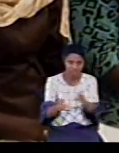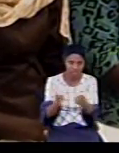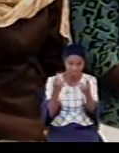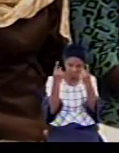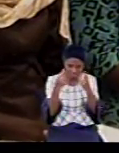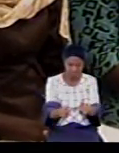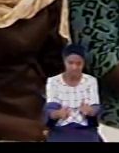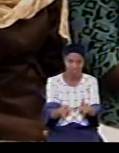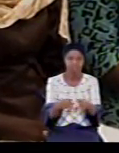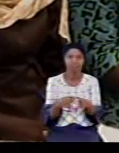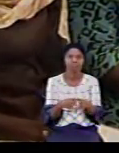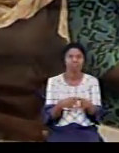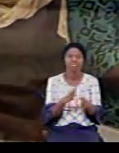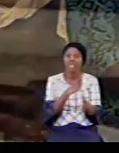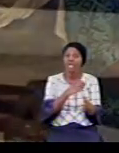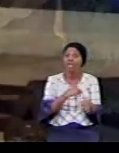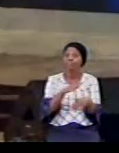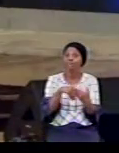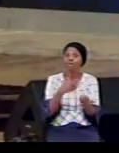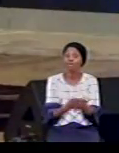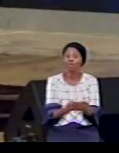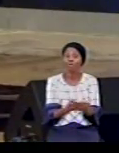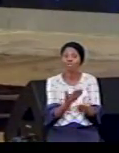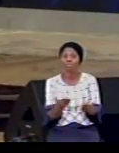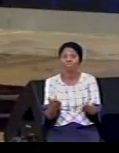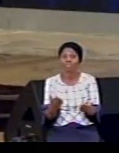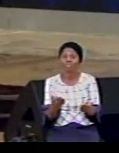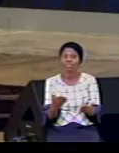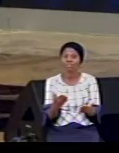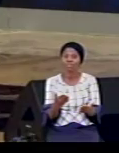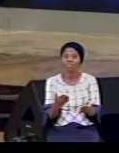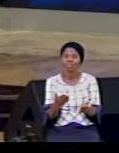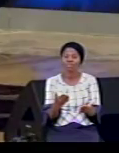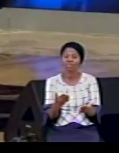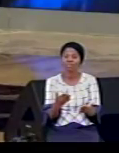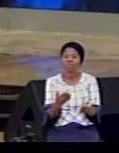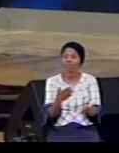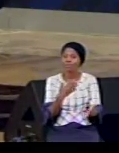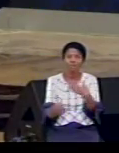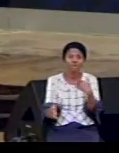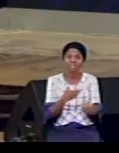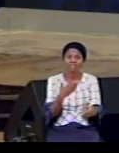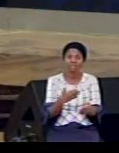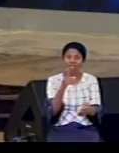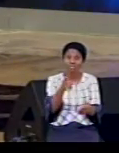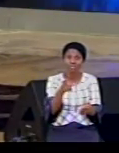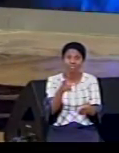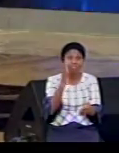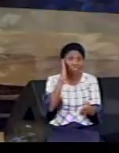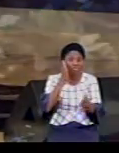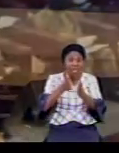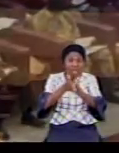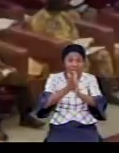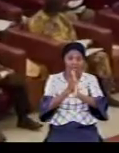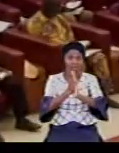done. And all things whatsoever ye shall ask in